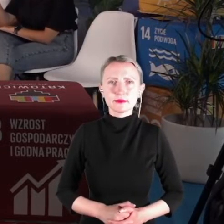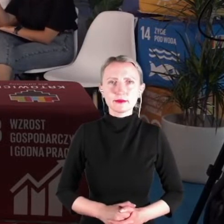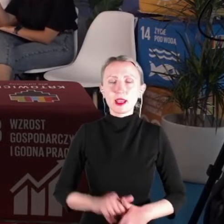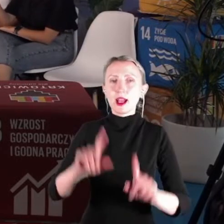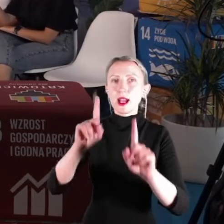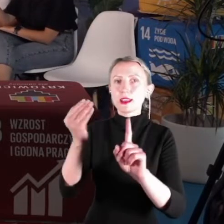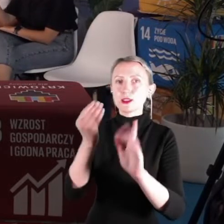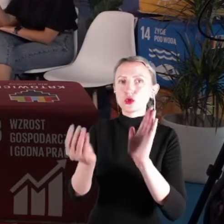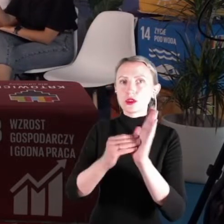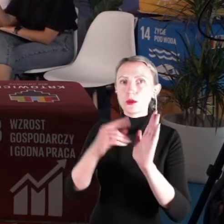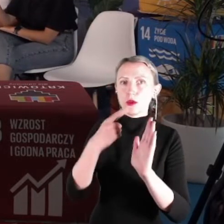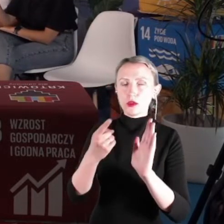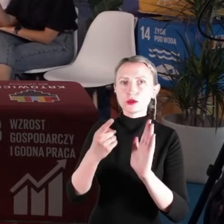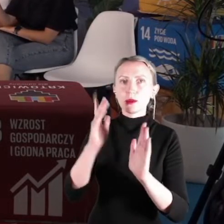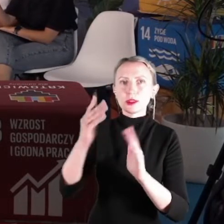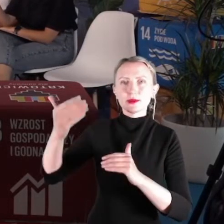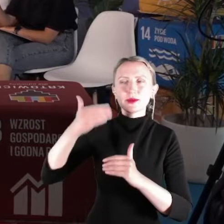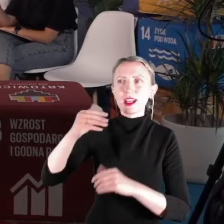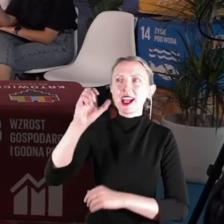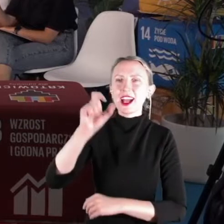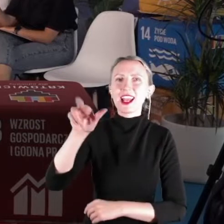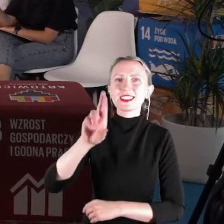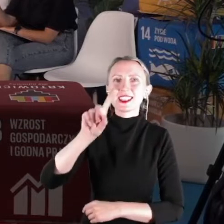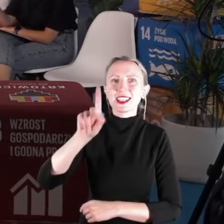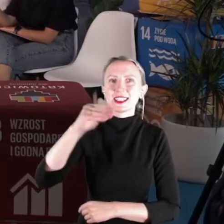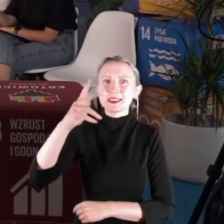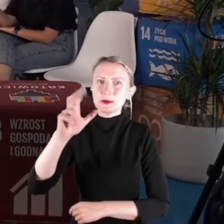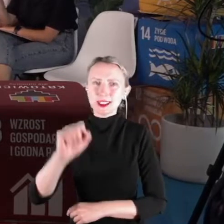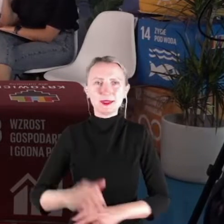A i jeszcze dodam, że sesję poprowadzi Aleksandra Zemka.